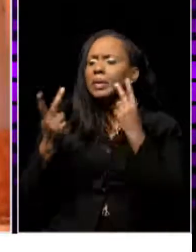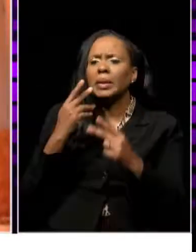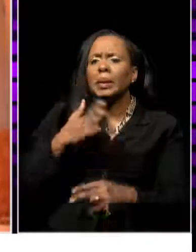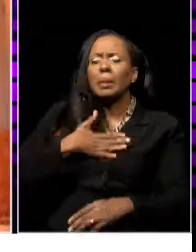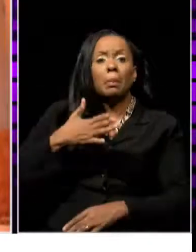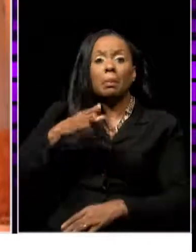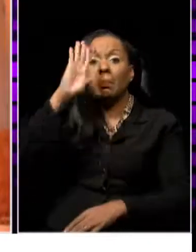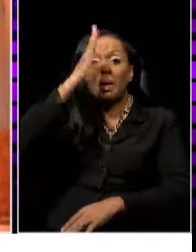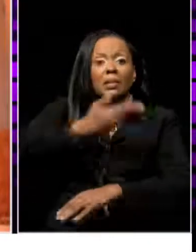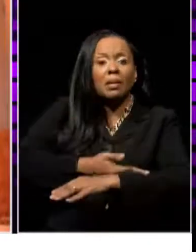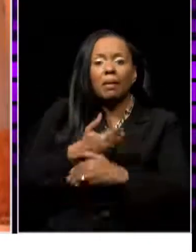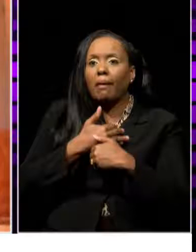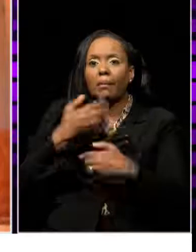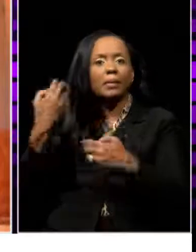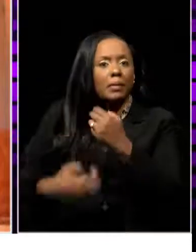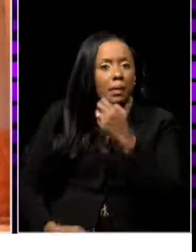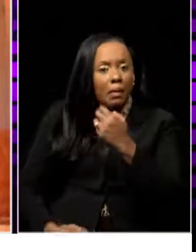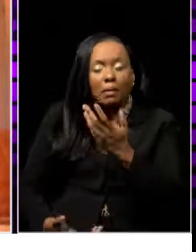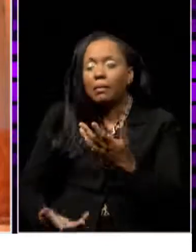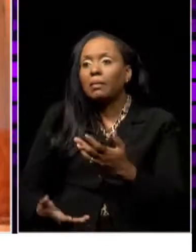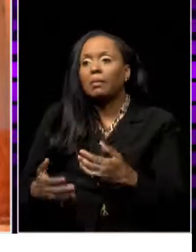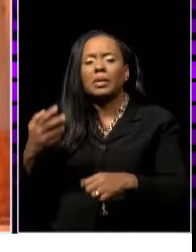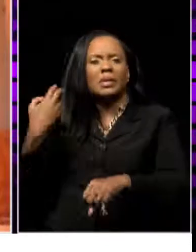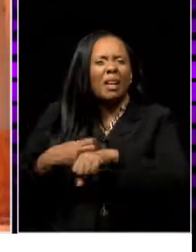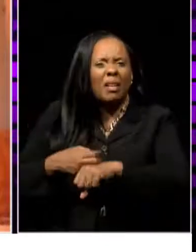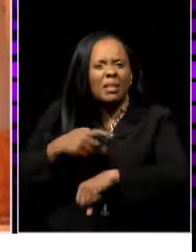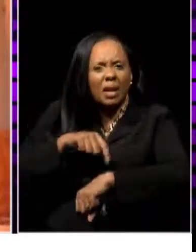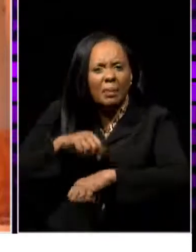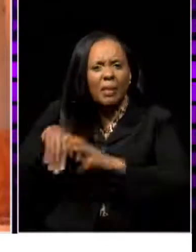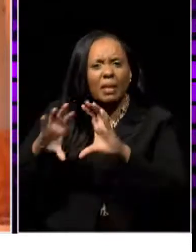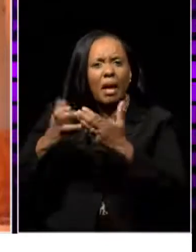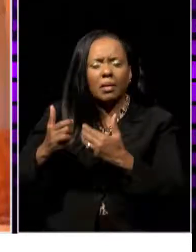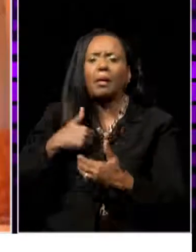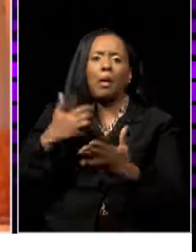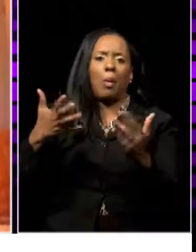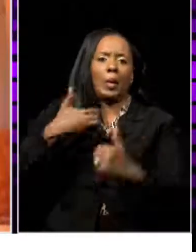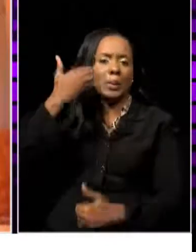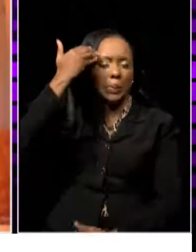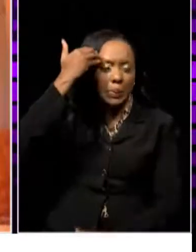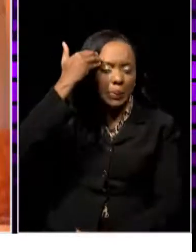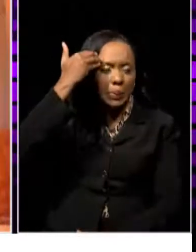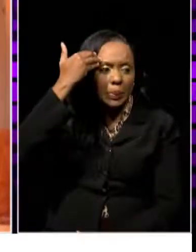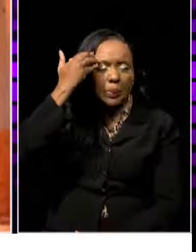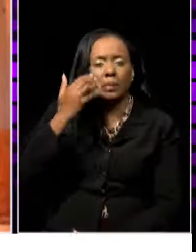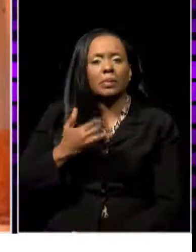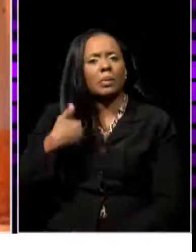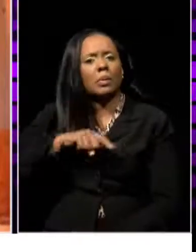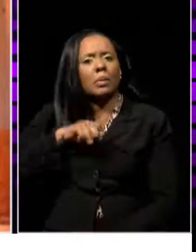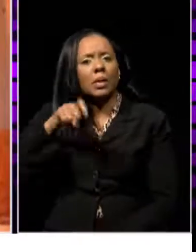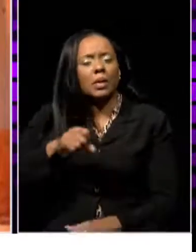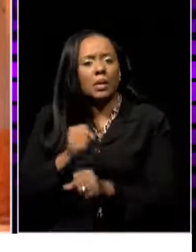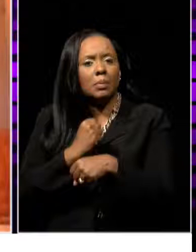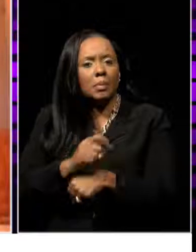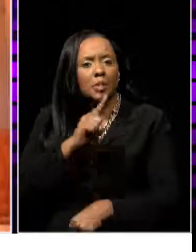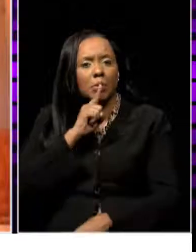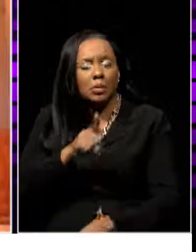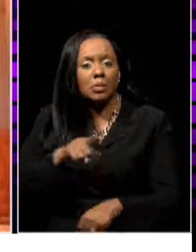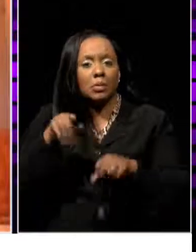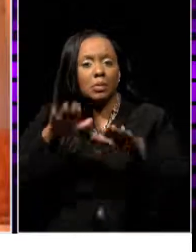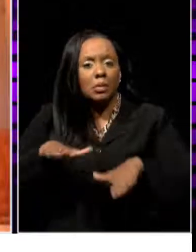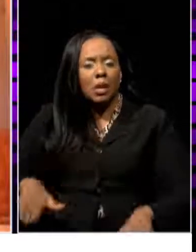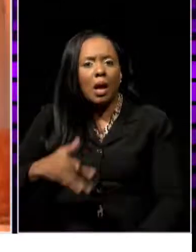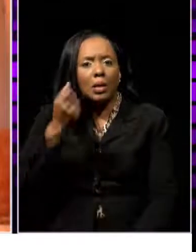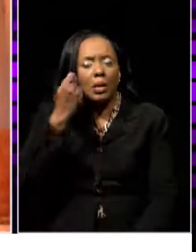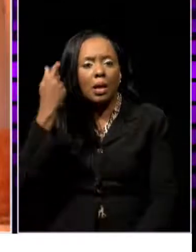But online, especially because we have to put more effort into making sure that the children understand what